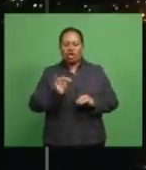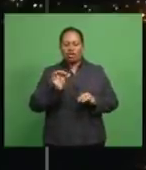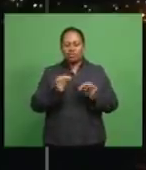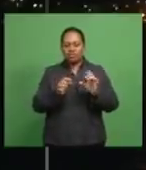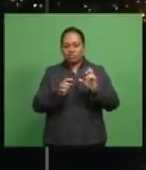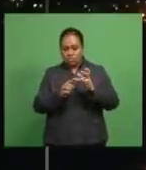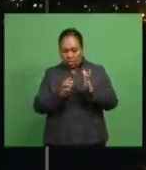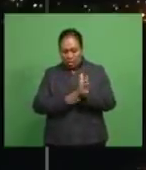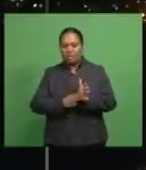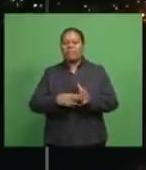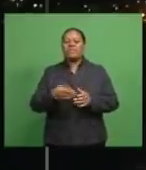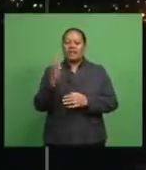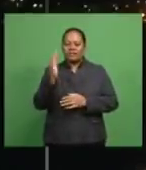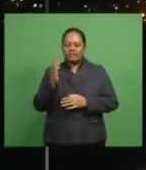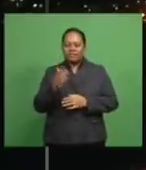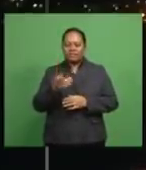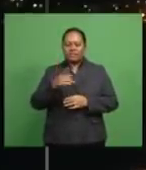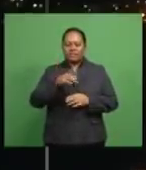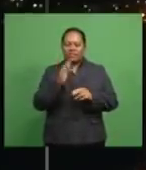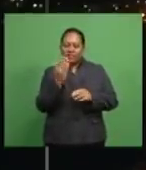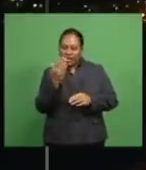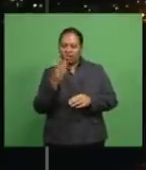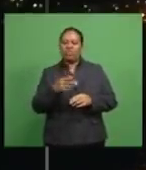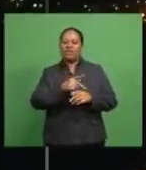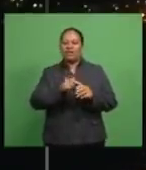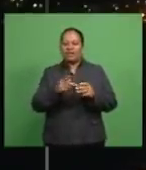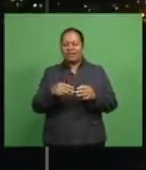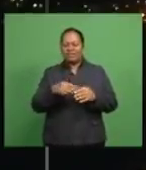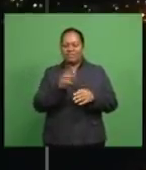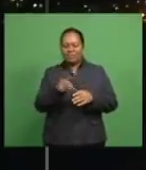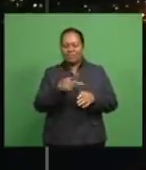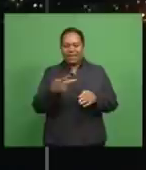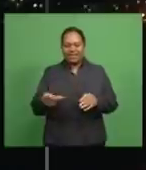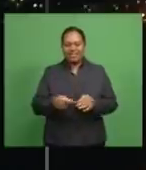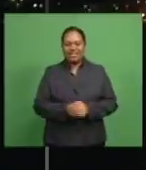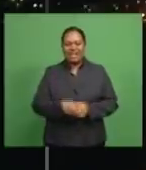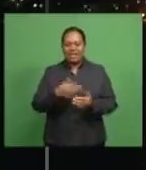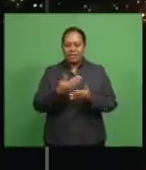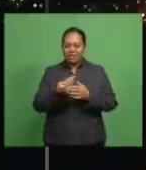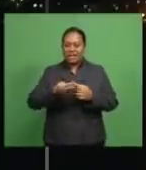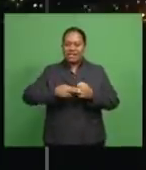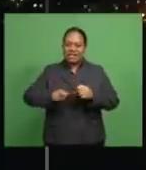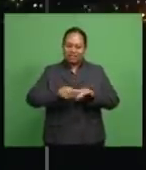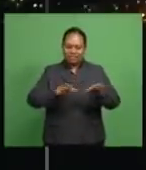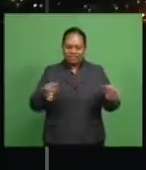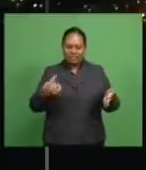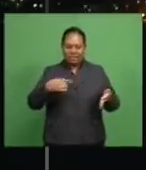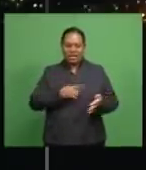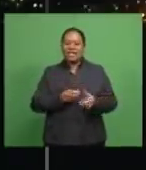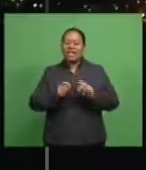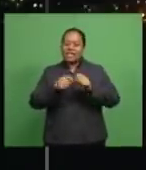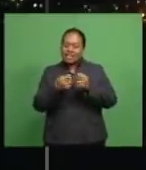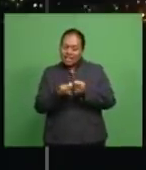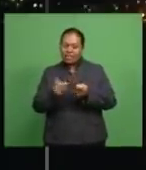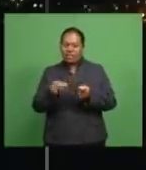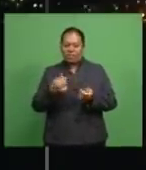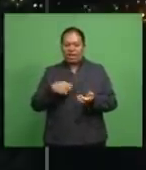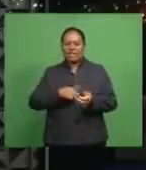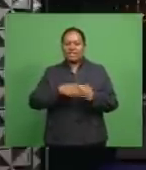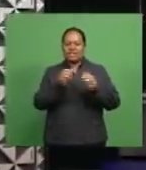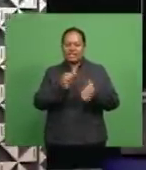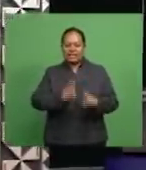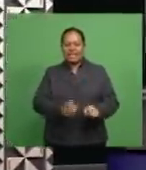fbcnews@fbc.com.fj or share it with us via our Facebook page, FBC News. That's it from the news desk this evening. From the team and I, stay safe and good